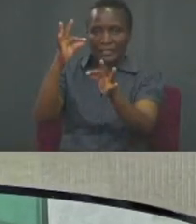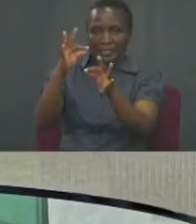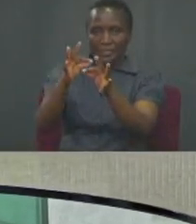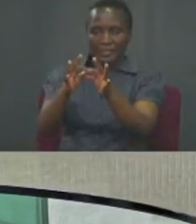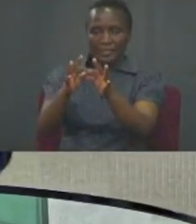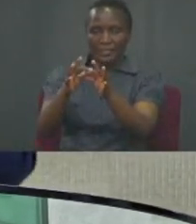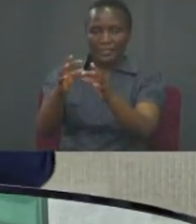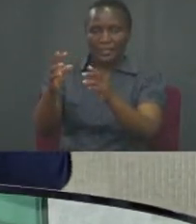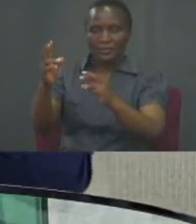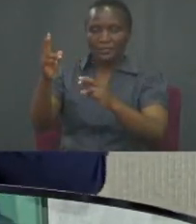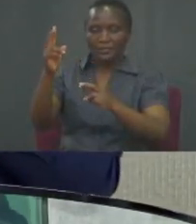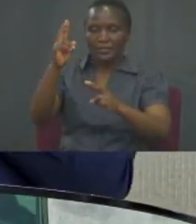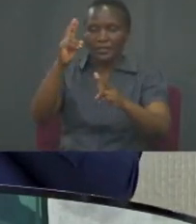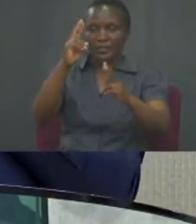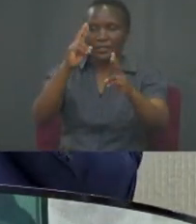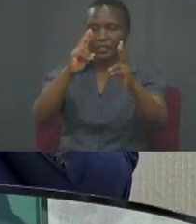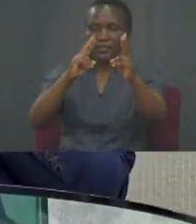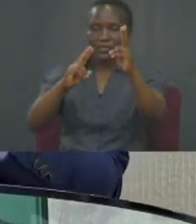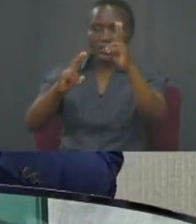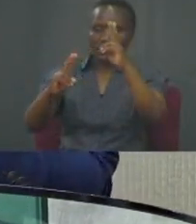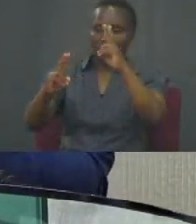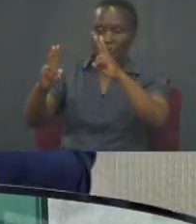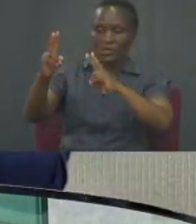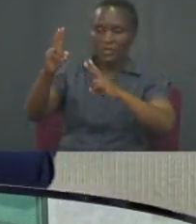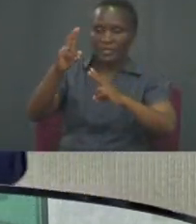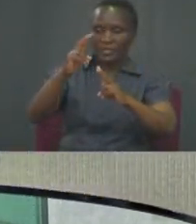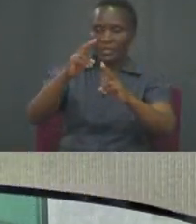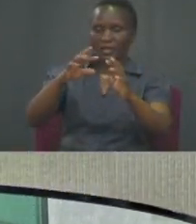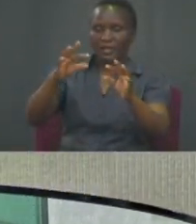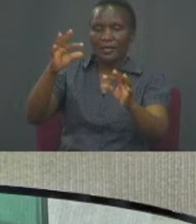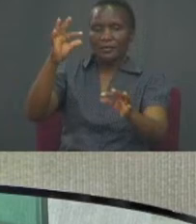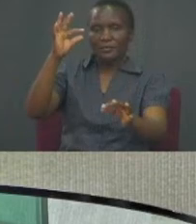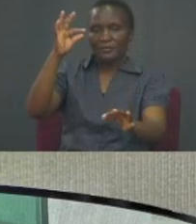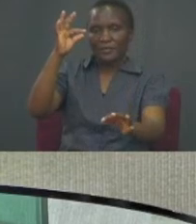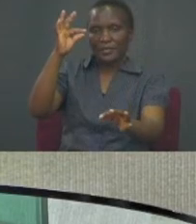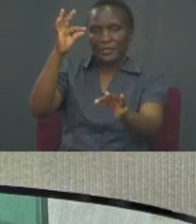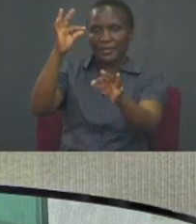Faith is the victory.